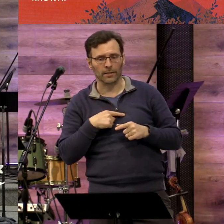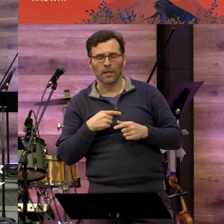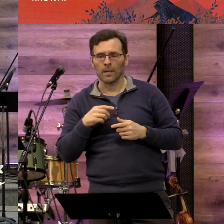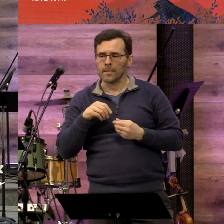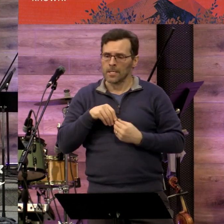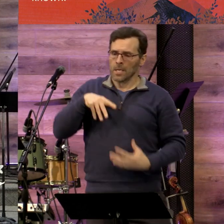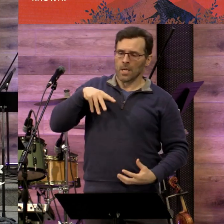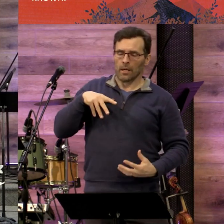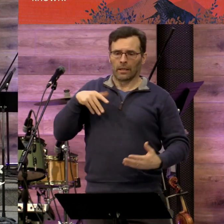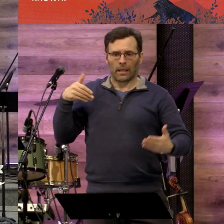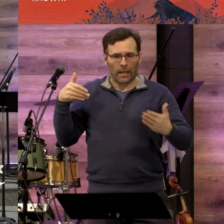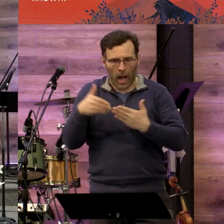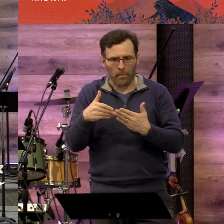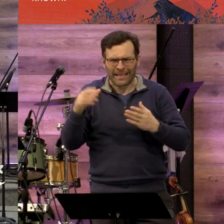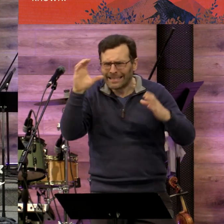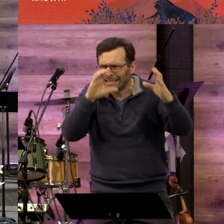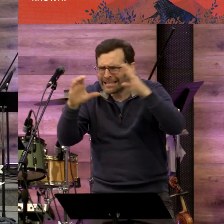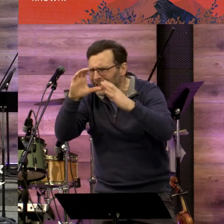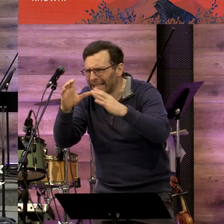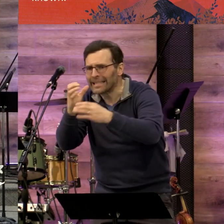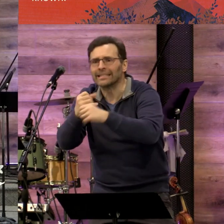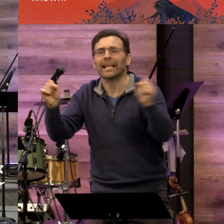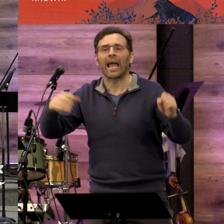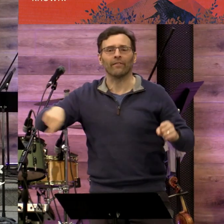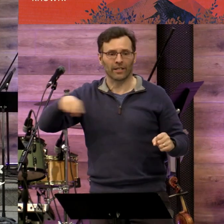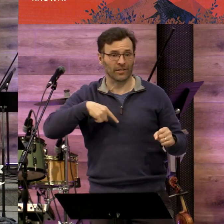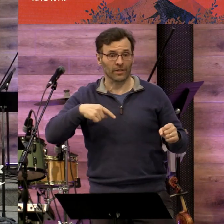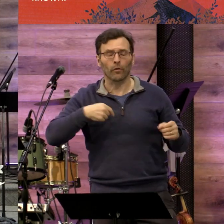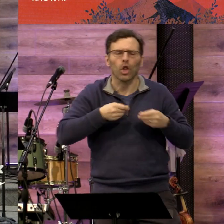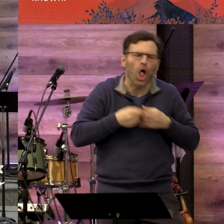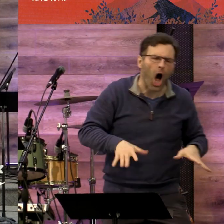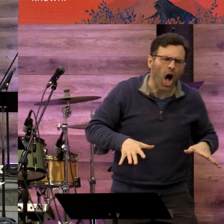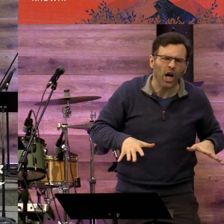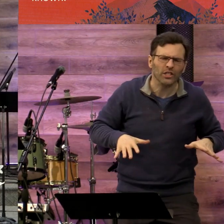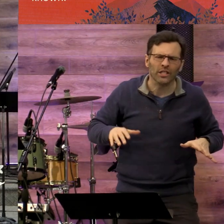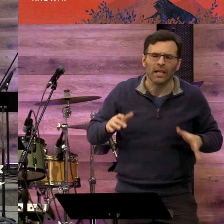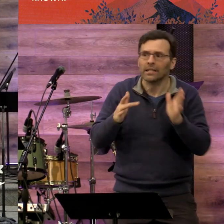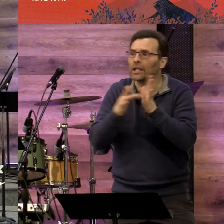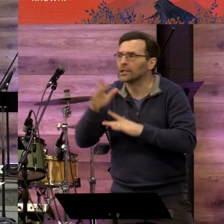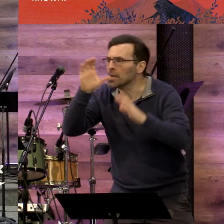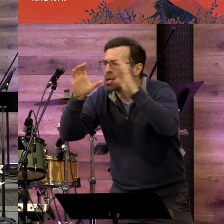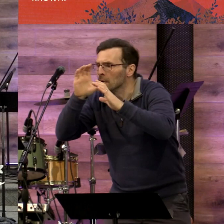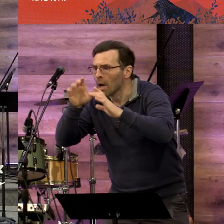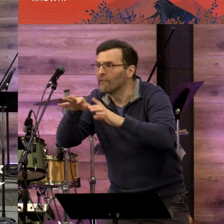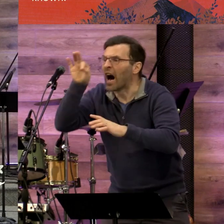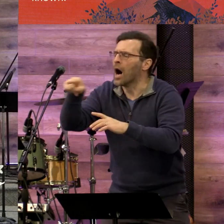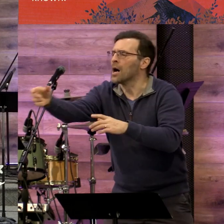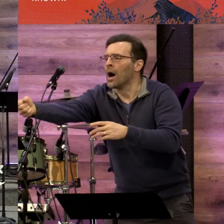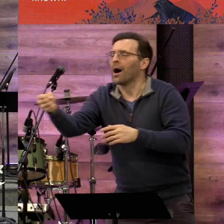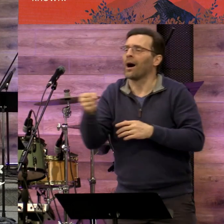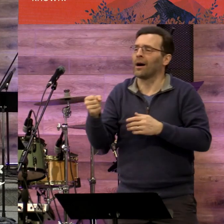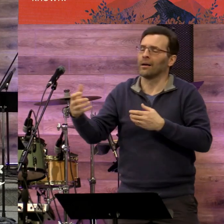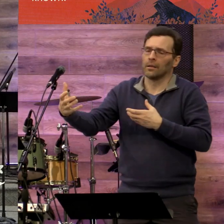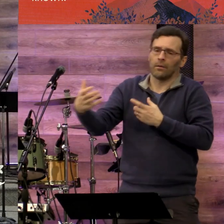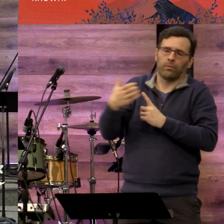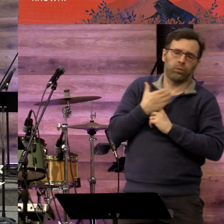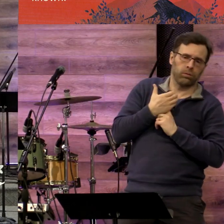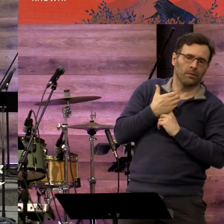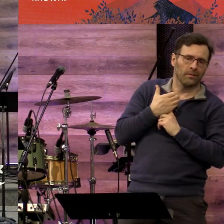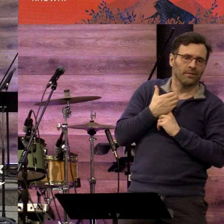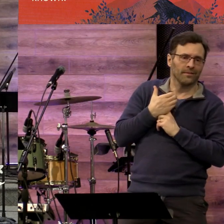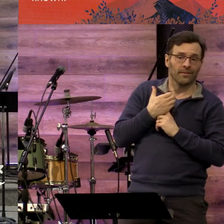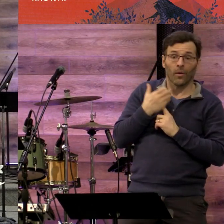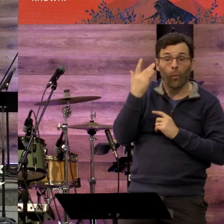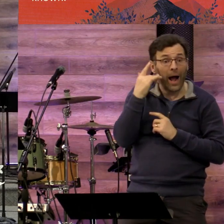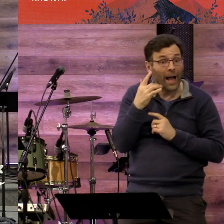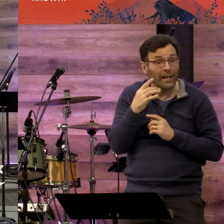to seek and save us who are lost. Why does that matter? Well, it shows us